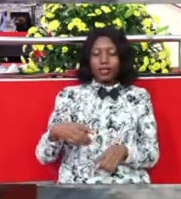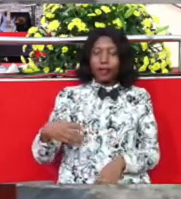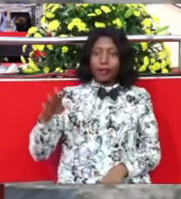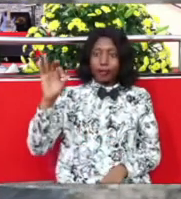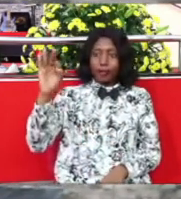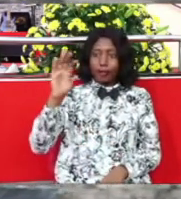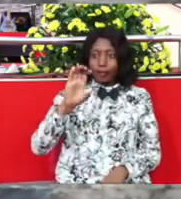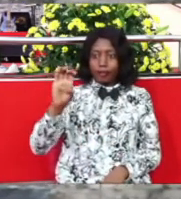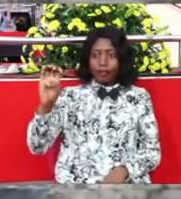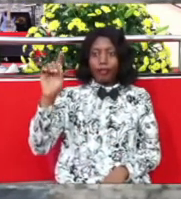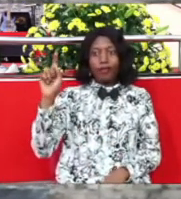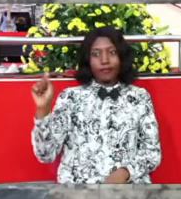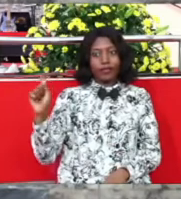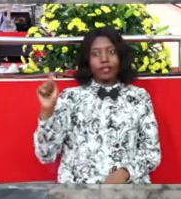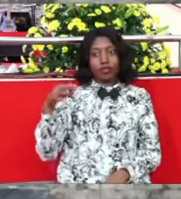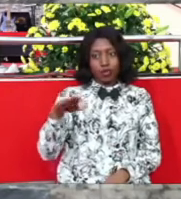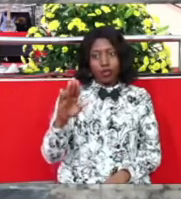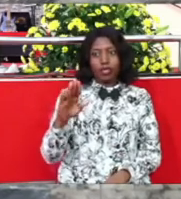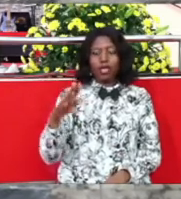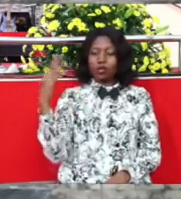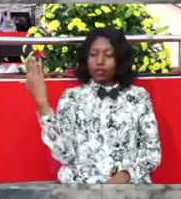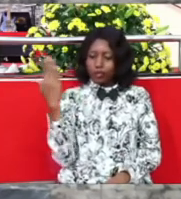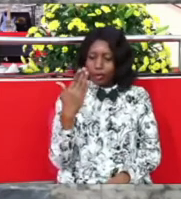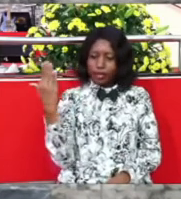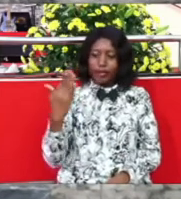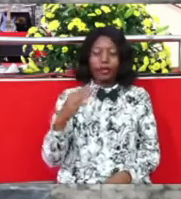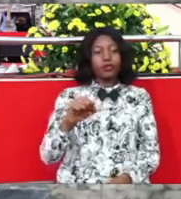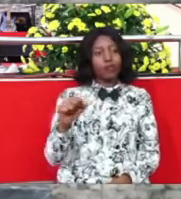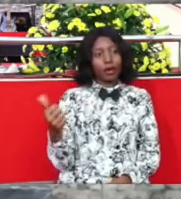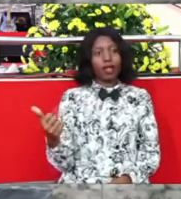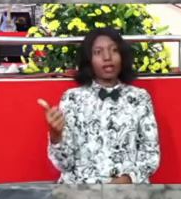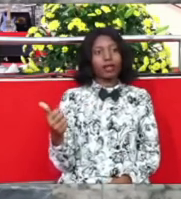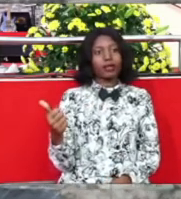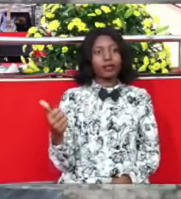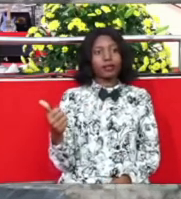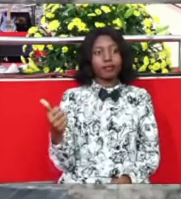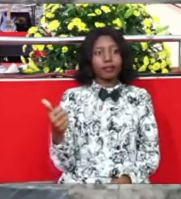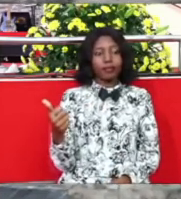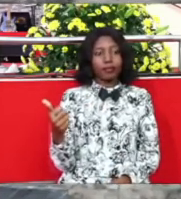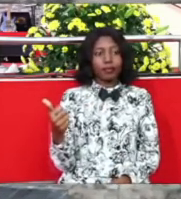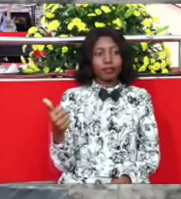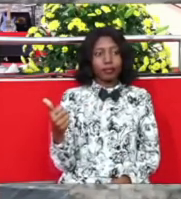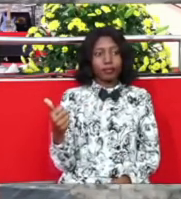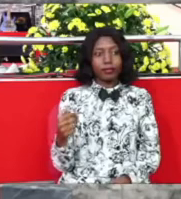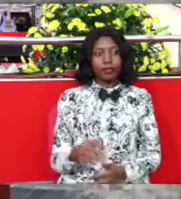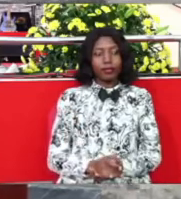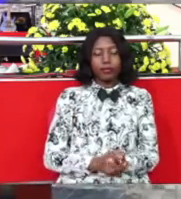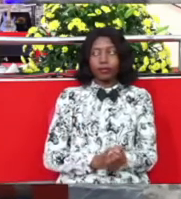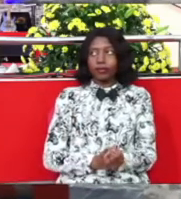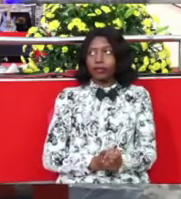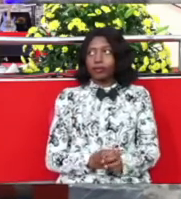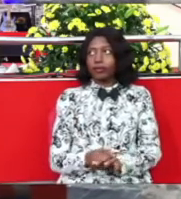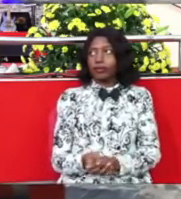minister to somebody in our midst. Basi Yesu hata toka kule juu ili kwamba akaweze kumhudumia mtu, lakini macho yako, masikio yako ndio